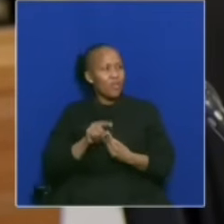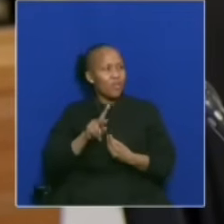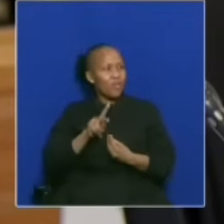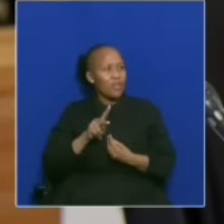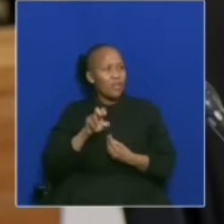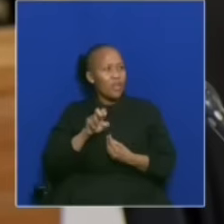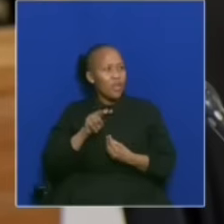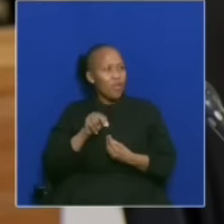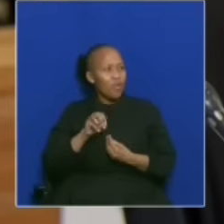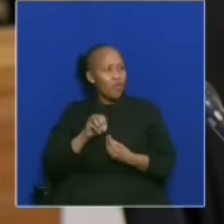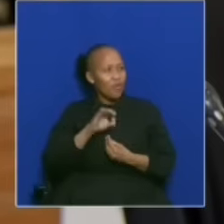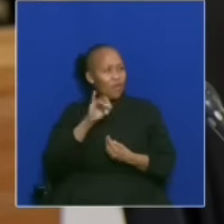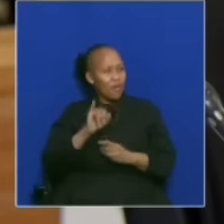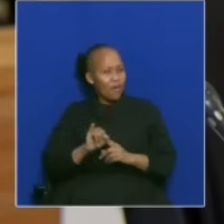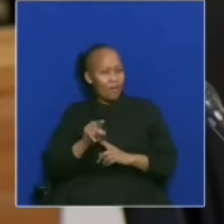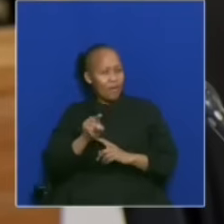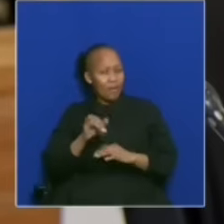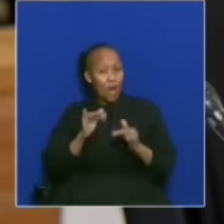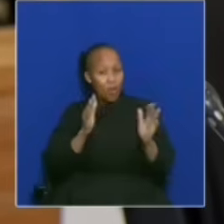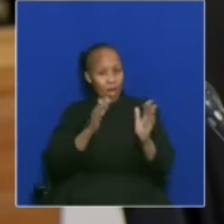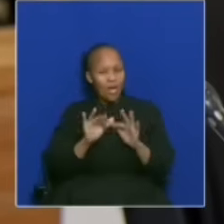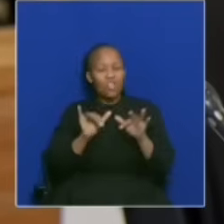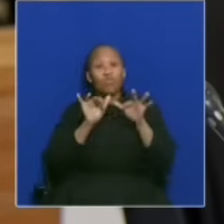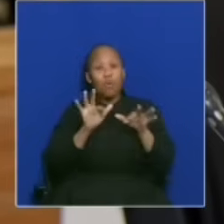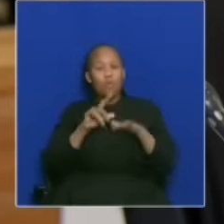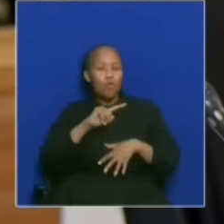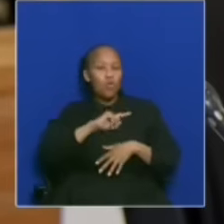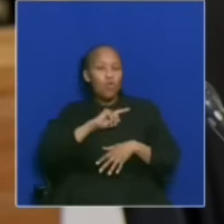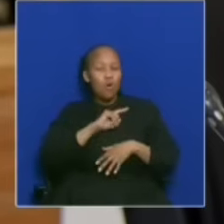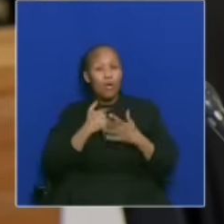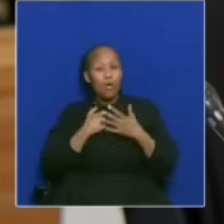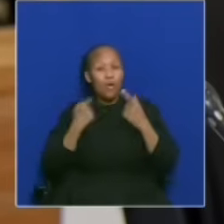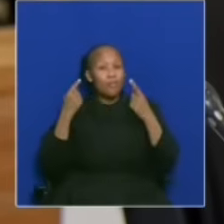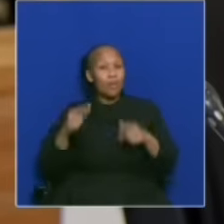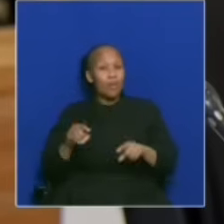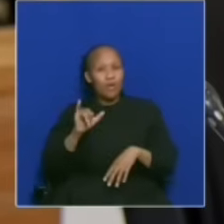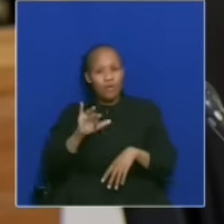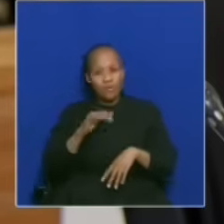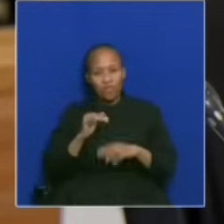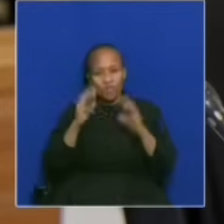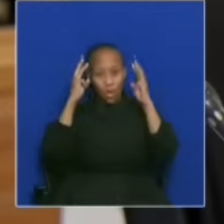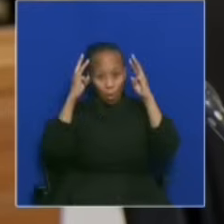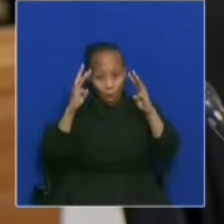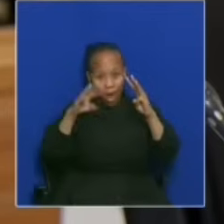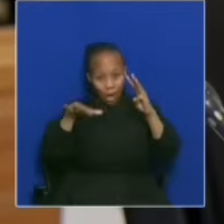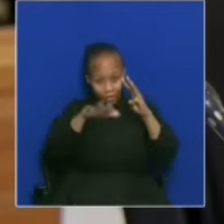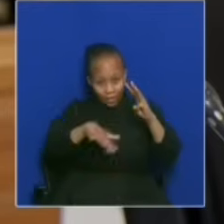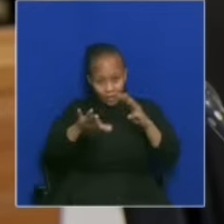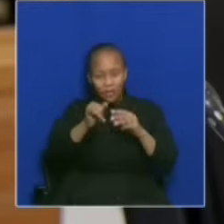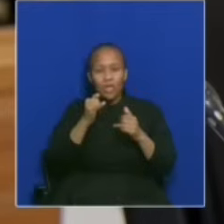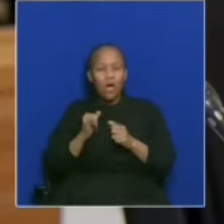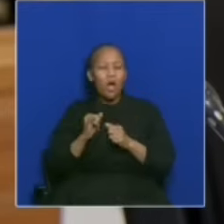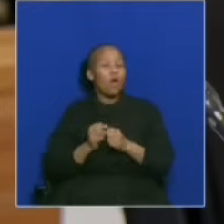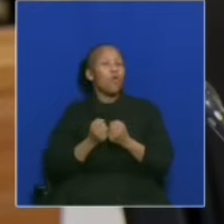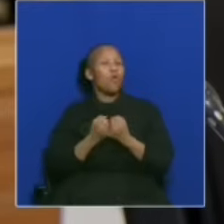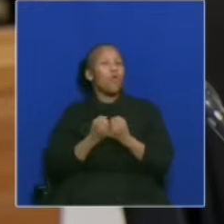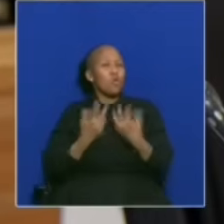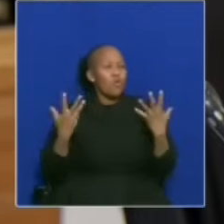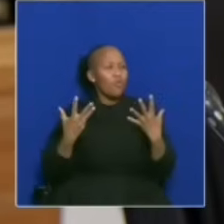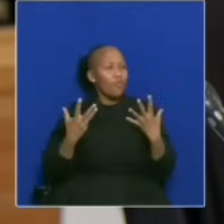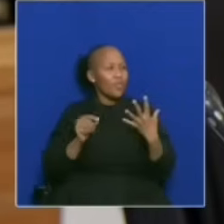arrange people so we can eat there, because you know if it's in a warehouse, there's going to be a lot of cops involved there. So I want the